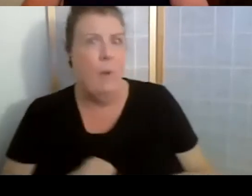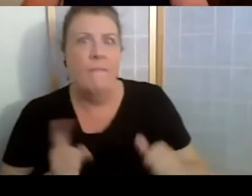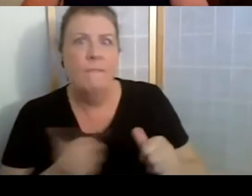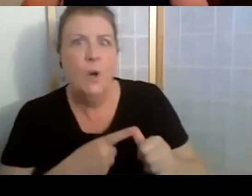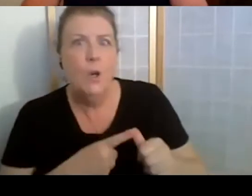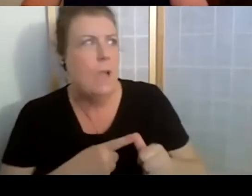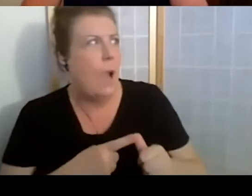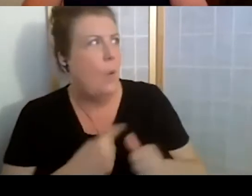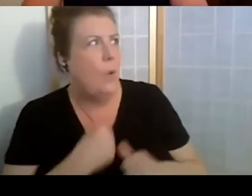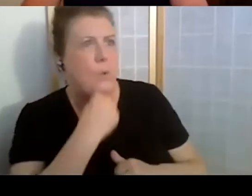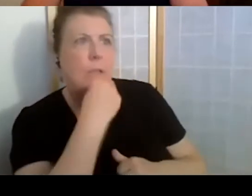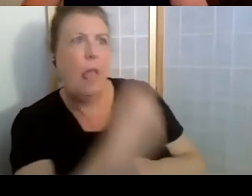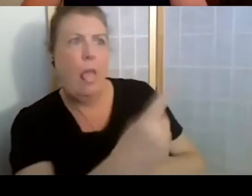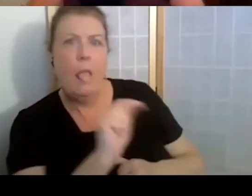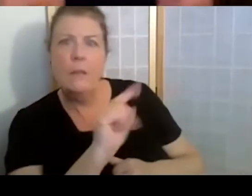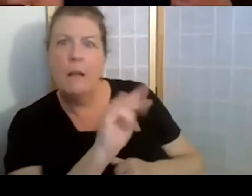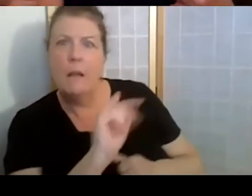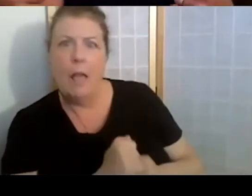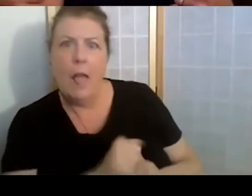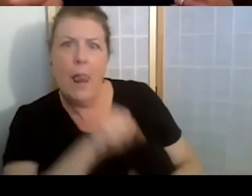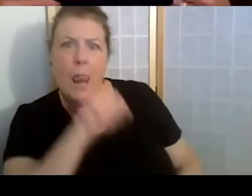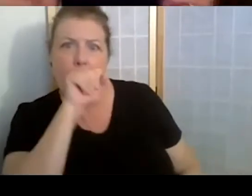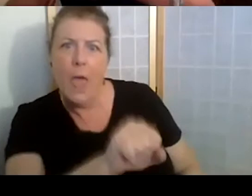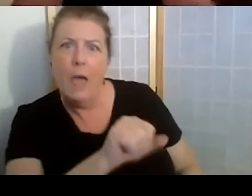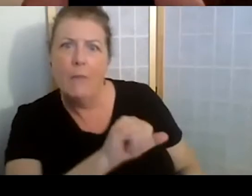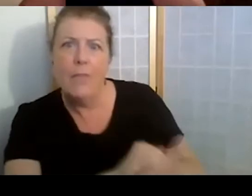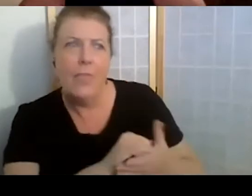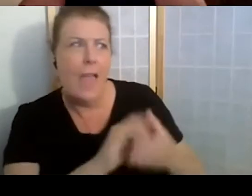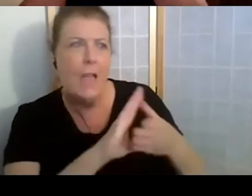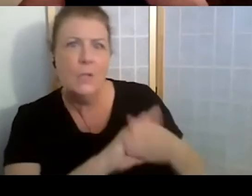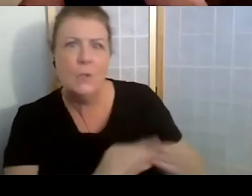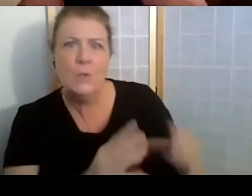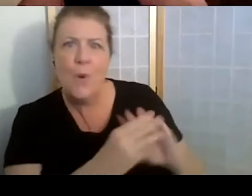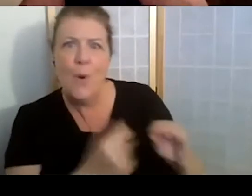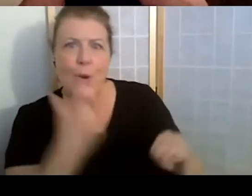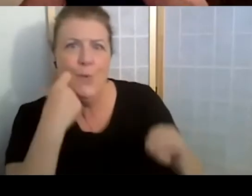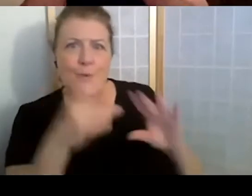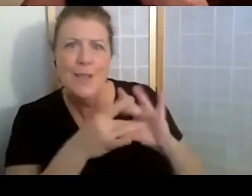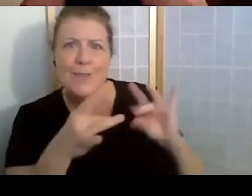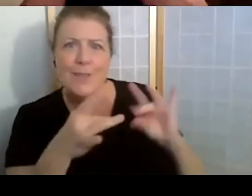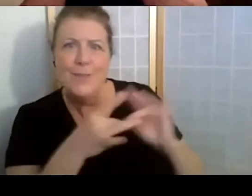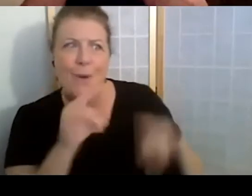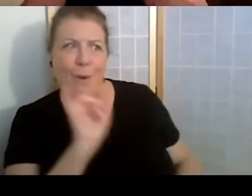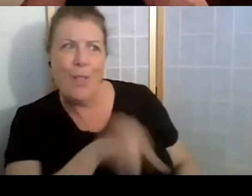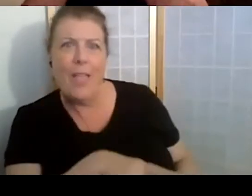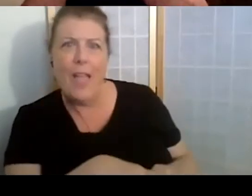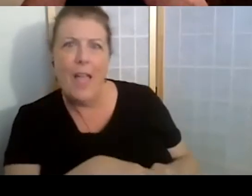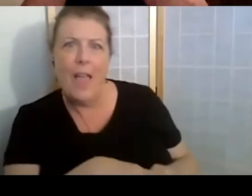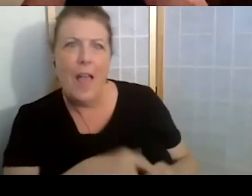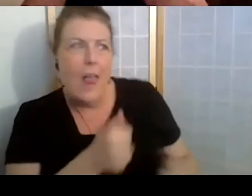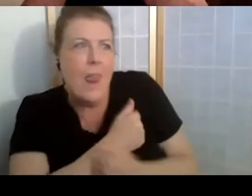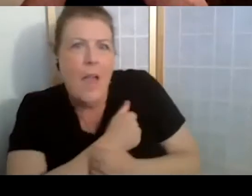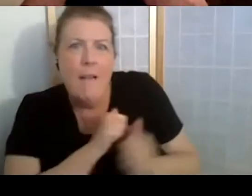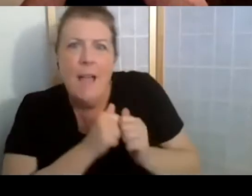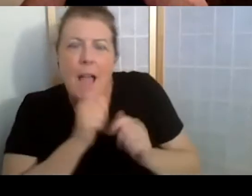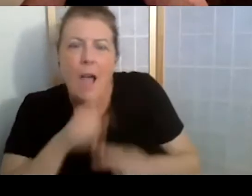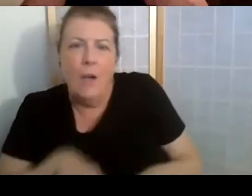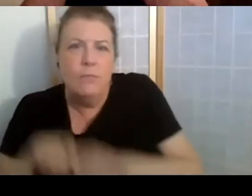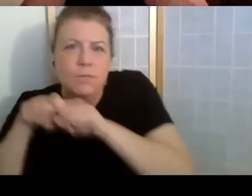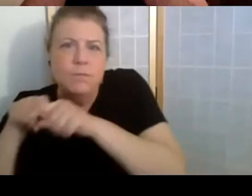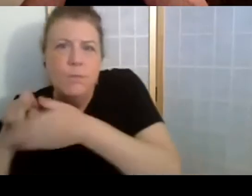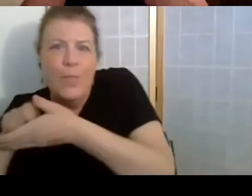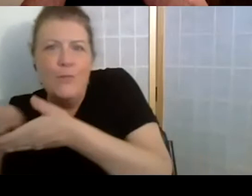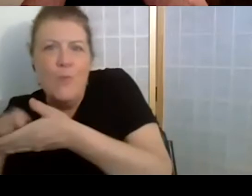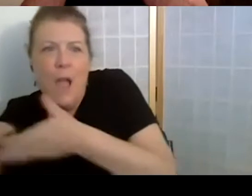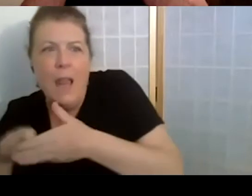Tanya. Oh, love you. It that you guys dug in and had that sort of goes to what I want to say,